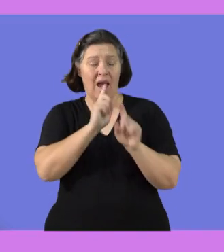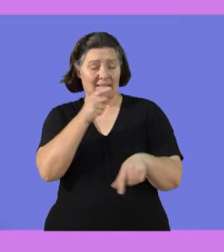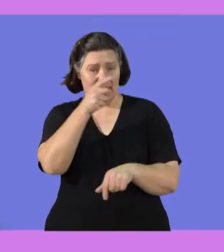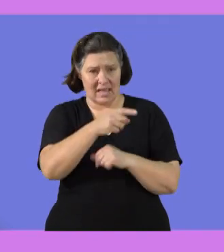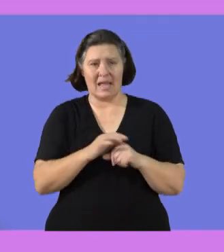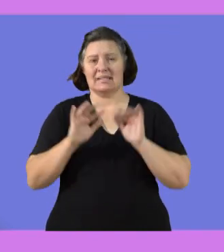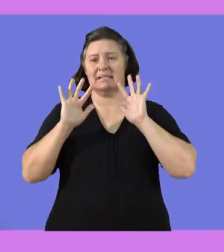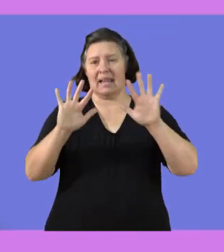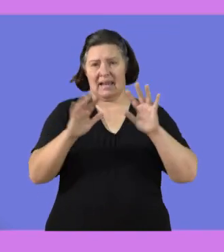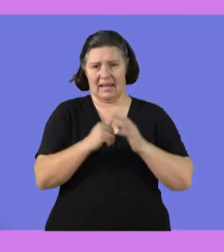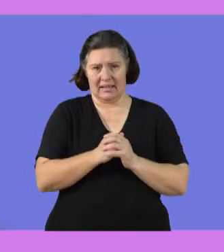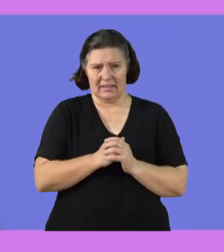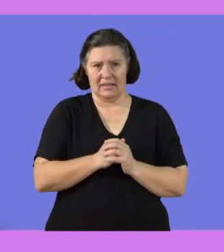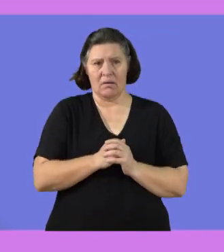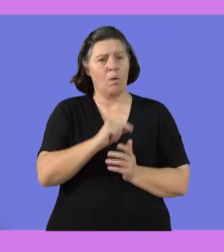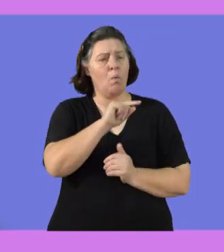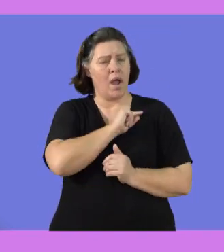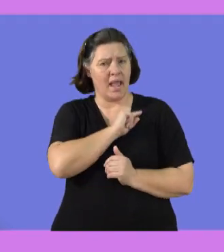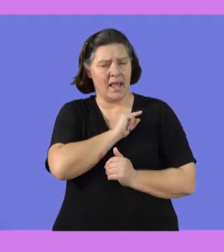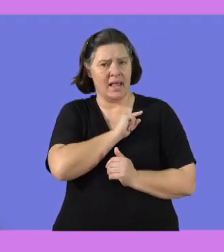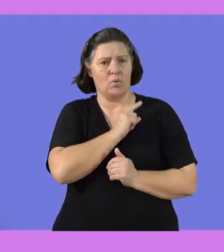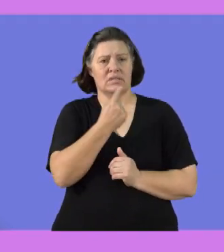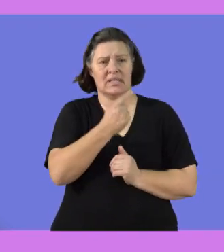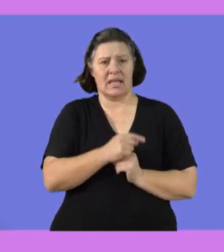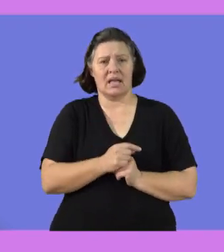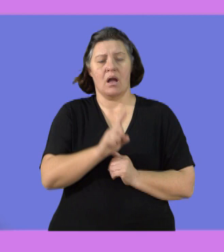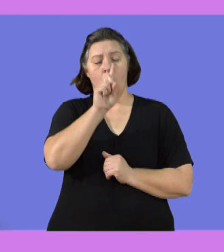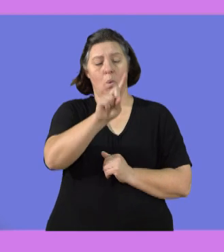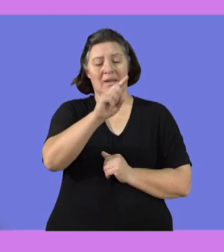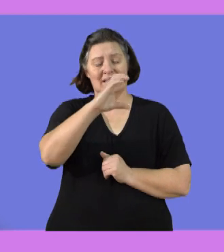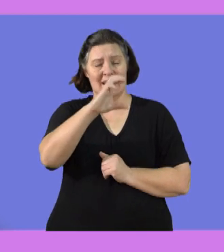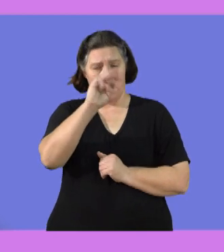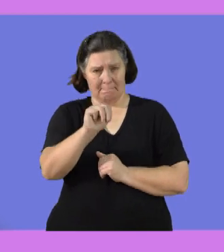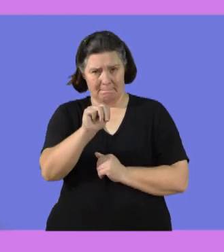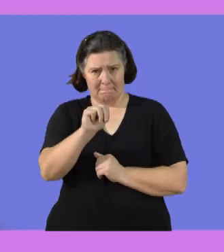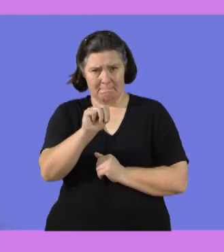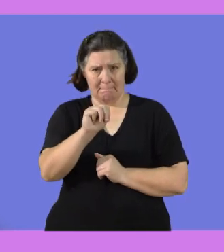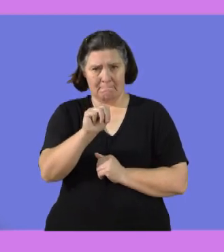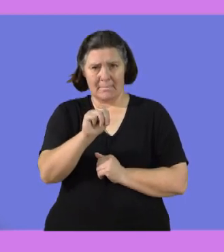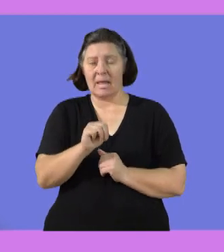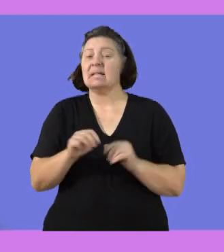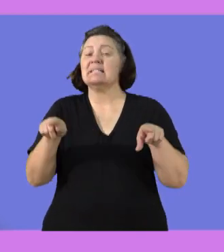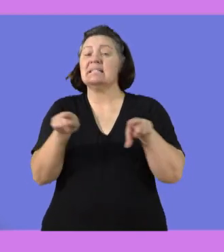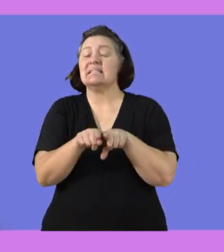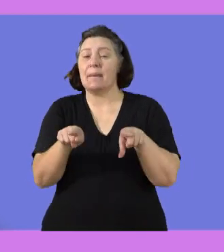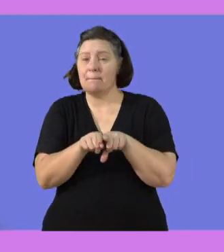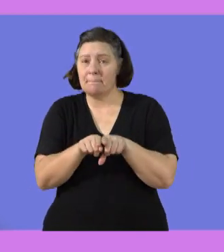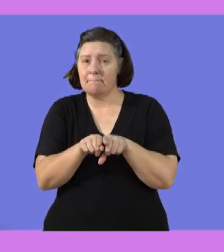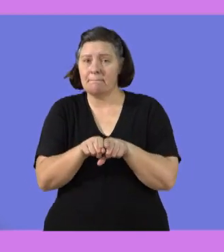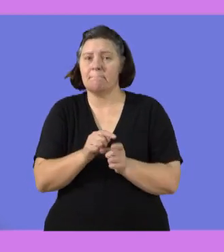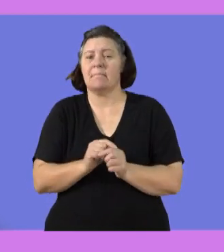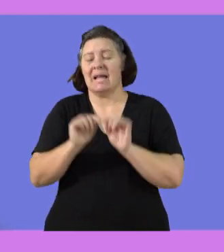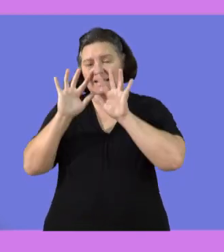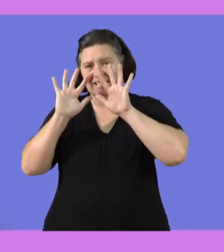answer this question is 10, mainly because we say 1 centimeter is equivalent